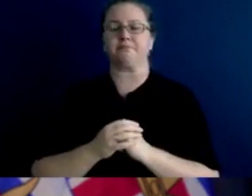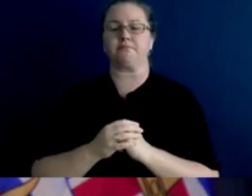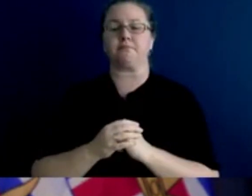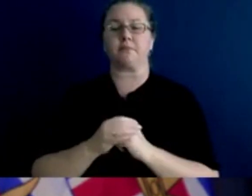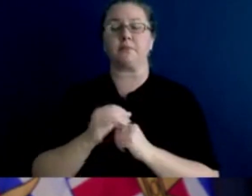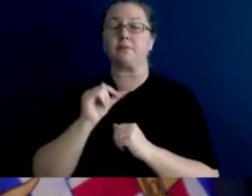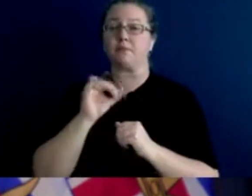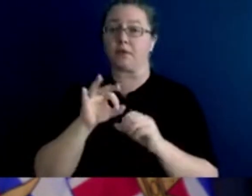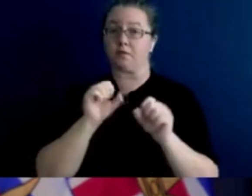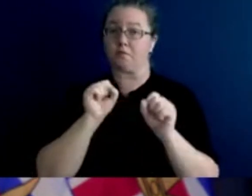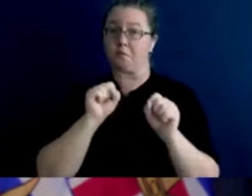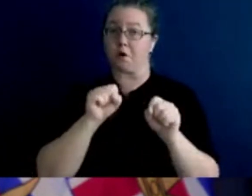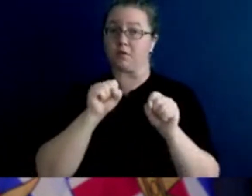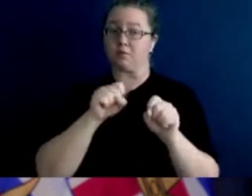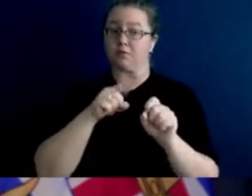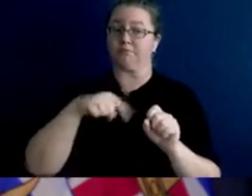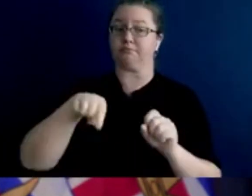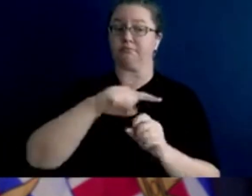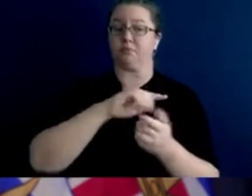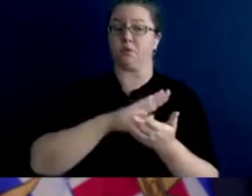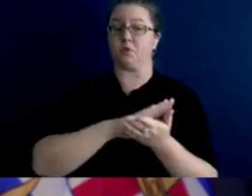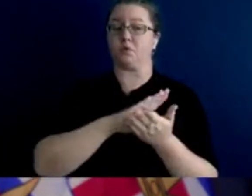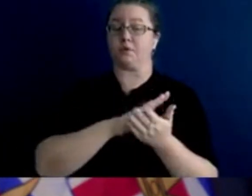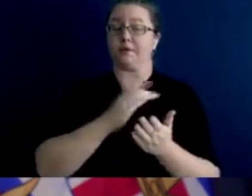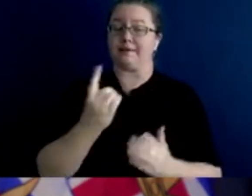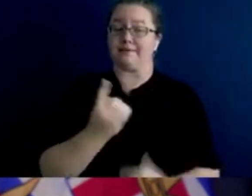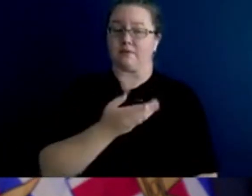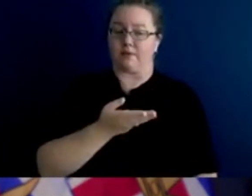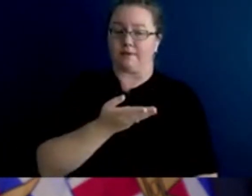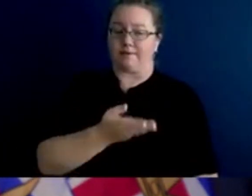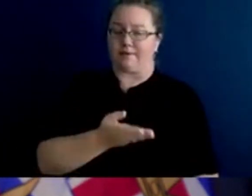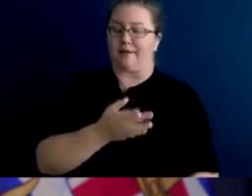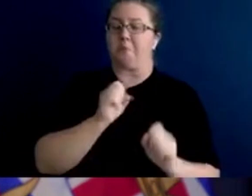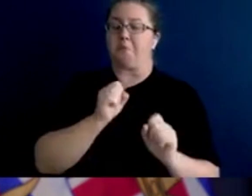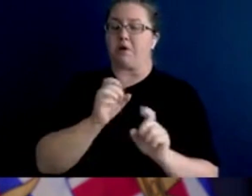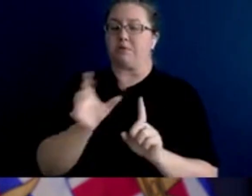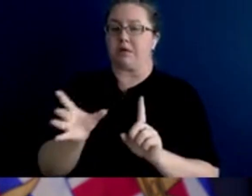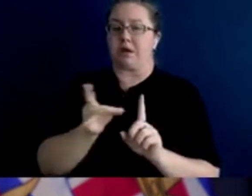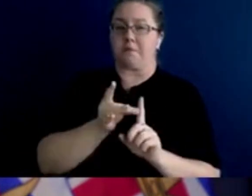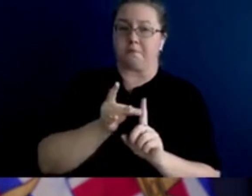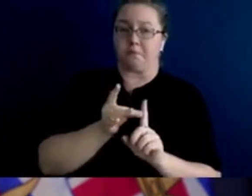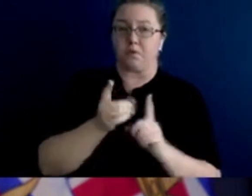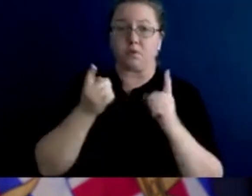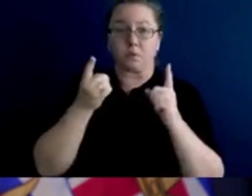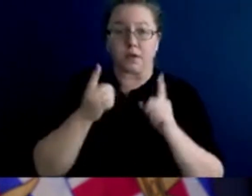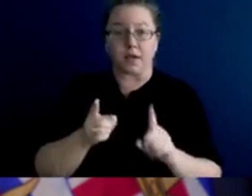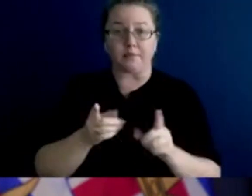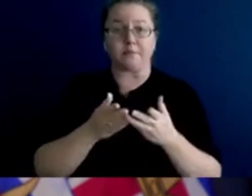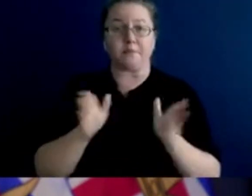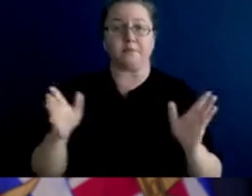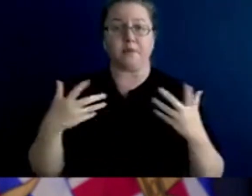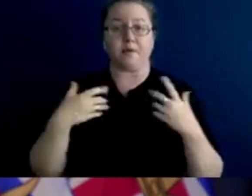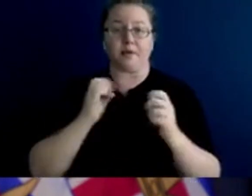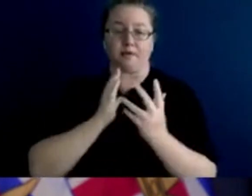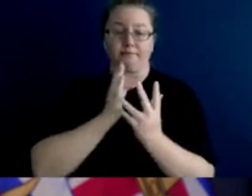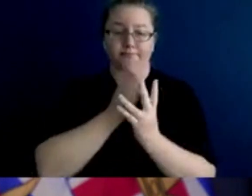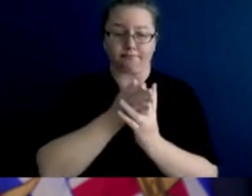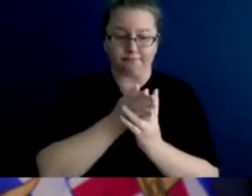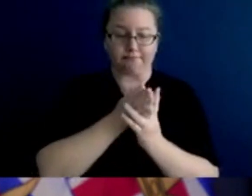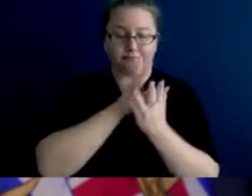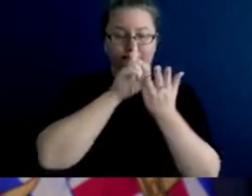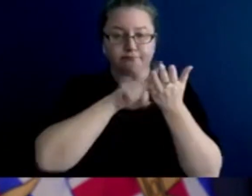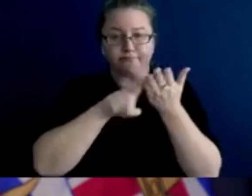school exposure events, and I would like to take a moment to speak to how we are keeping parents and families and